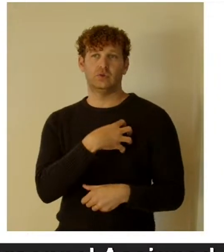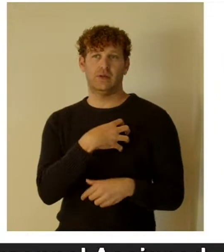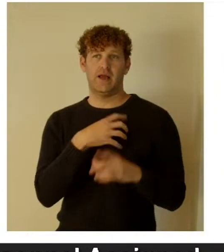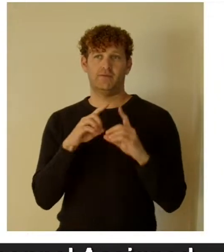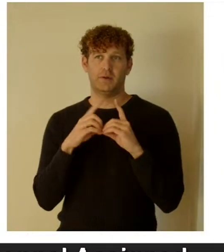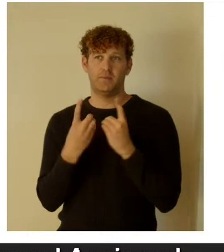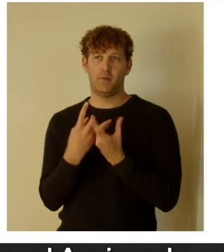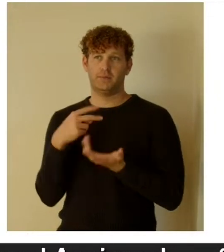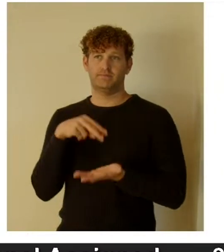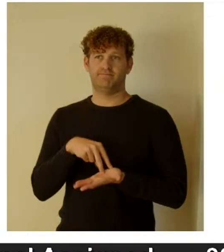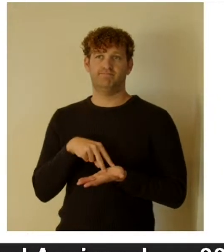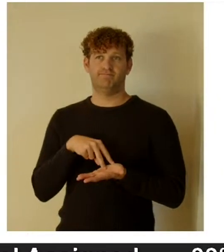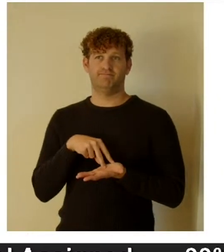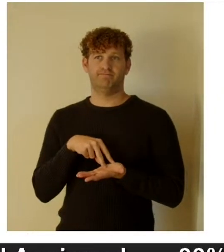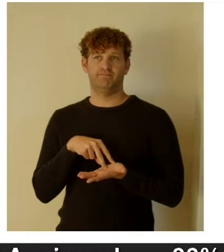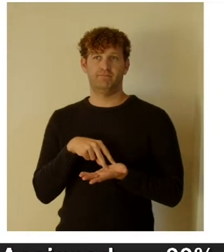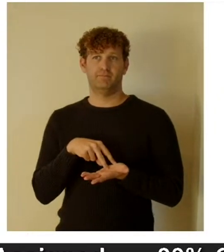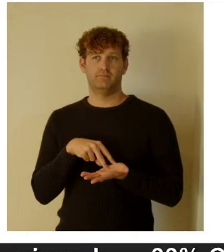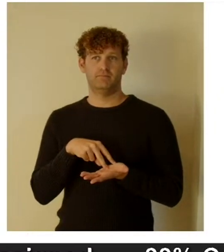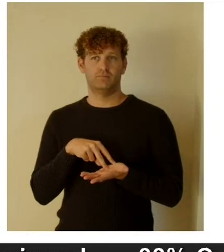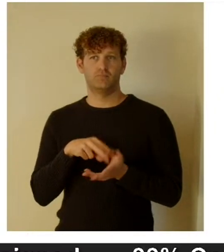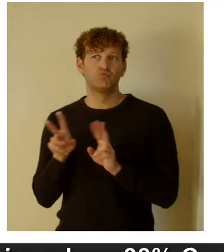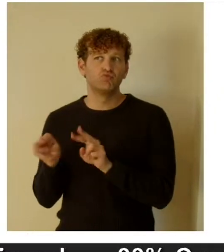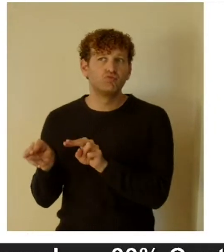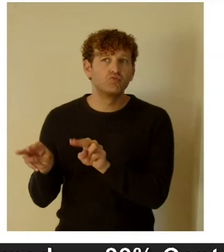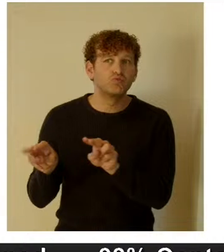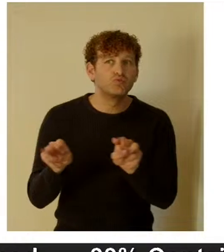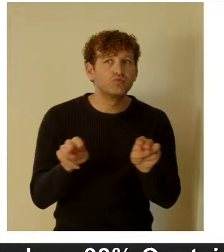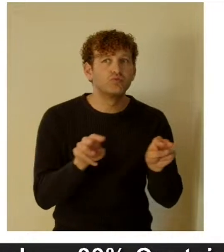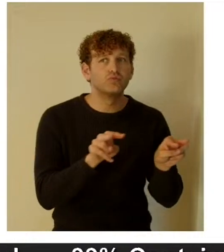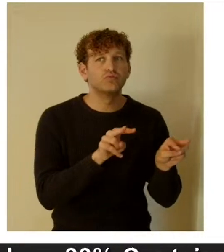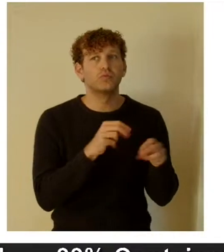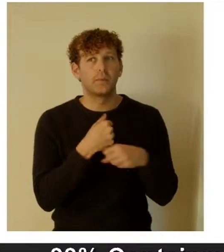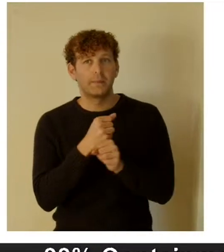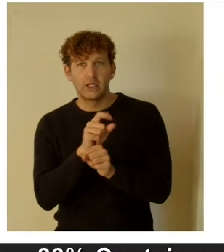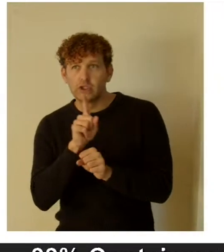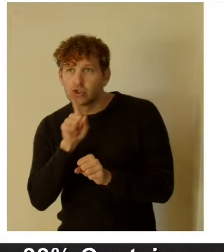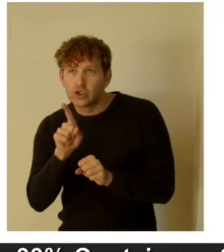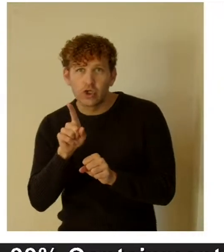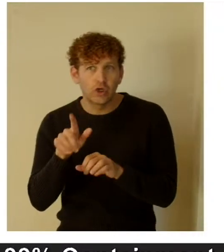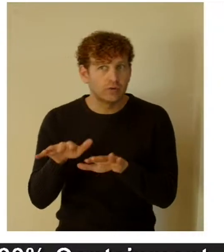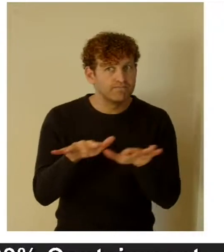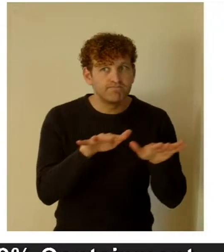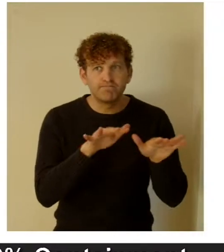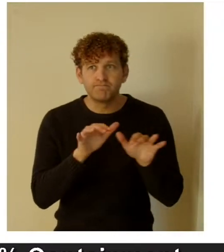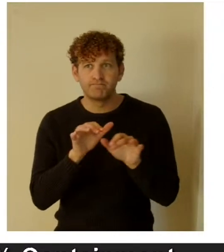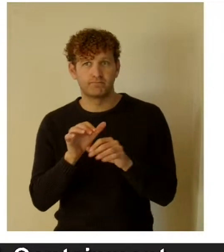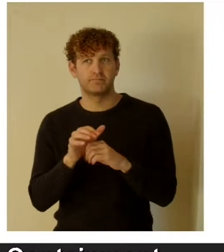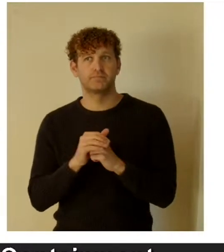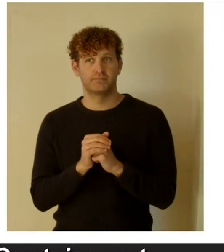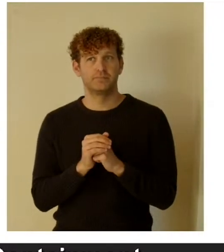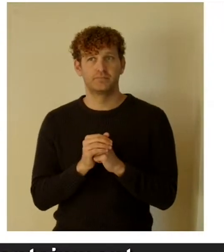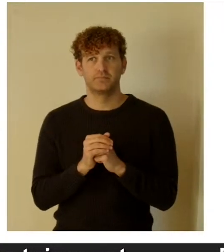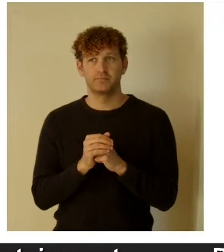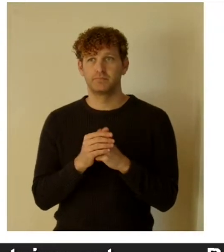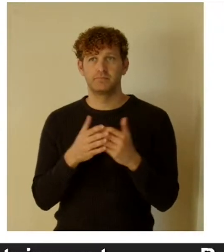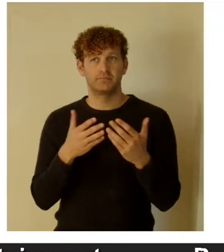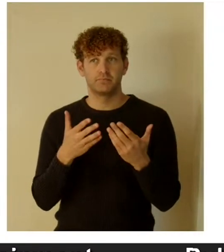will be doing patrol checks in certain areas even after they have been downgraded to an evacuation